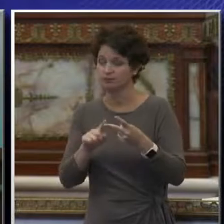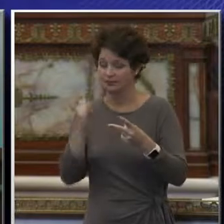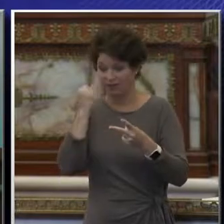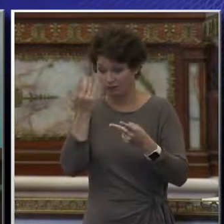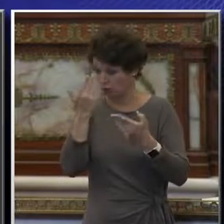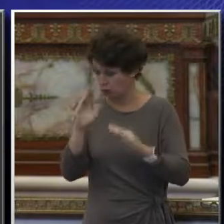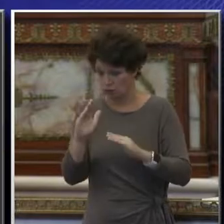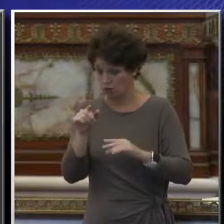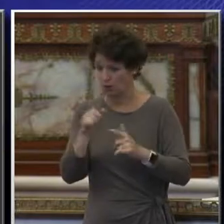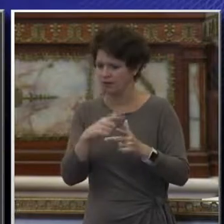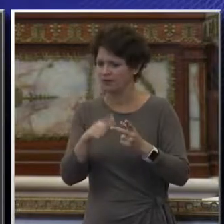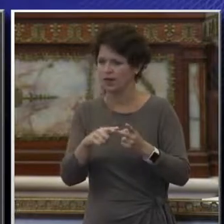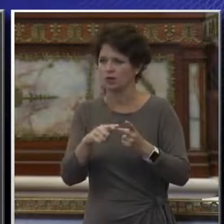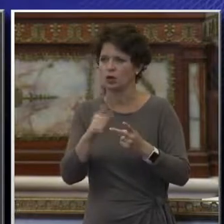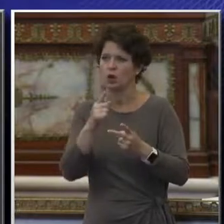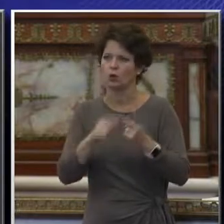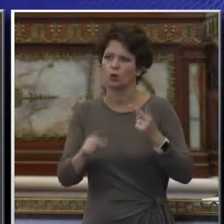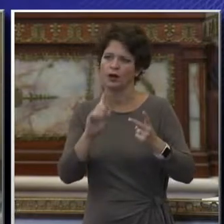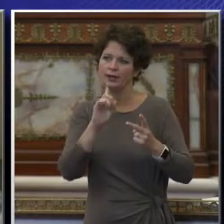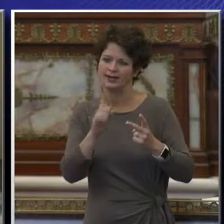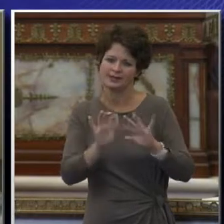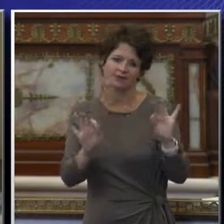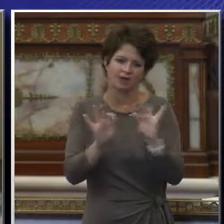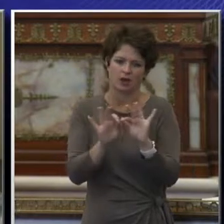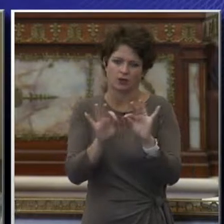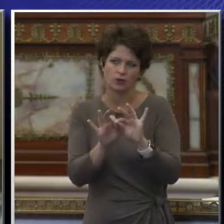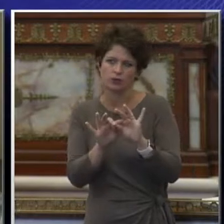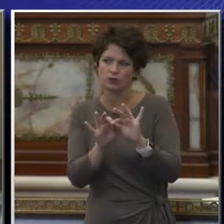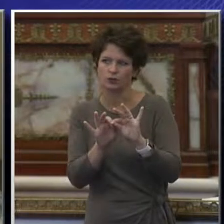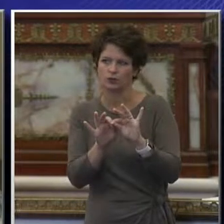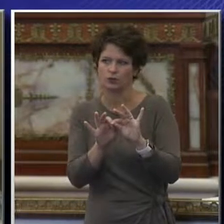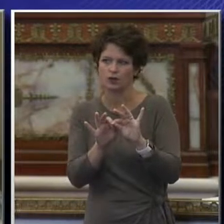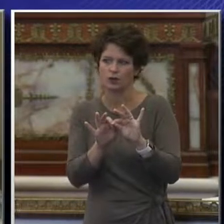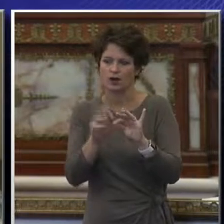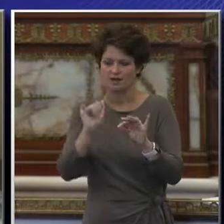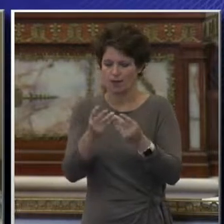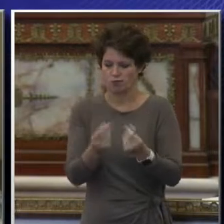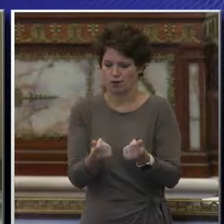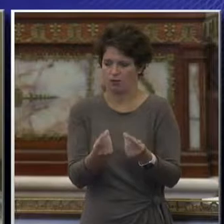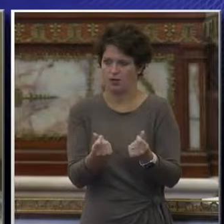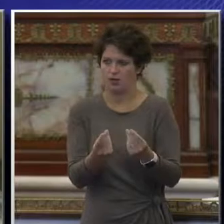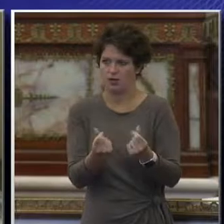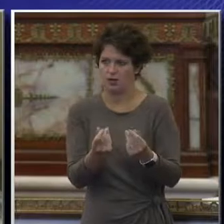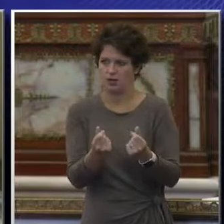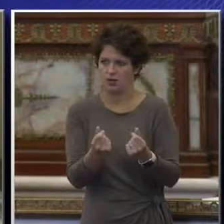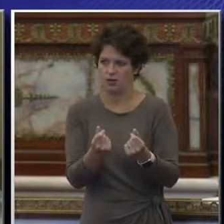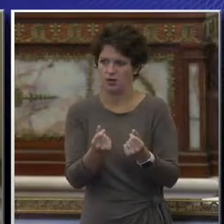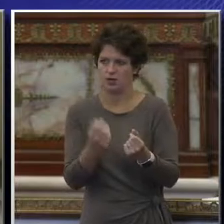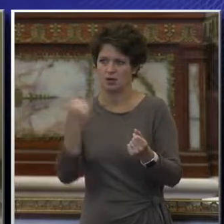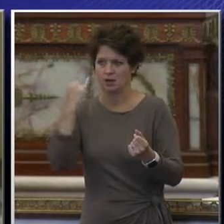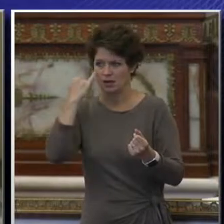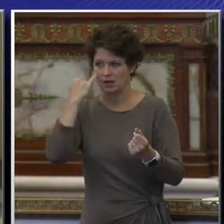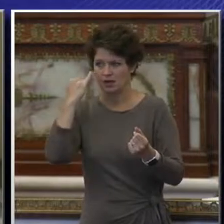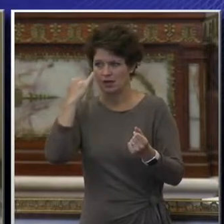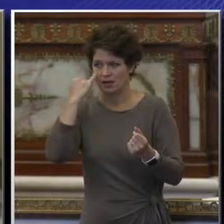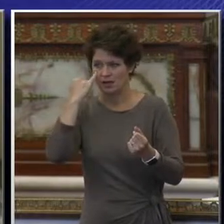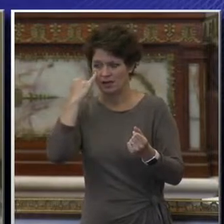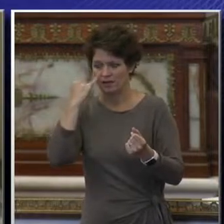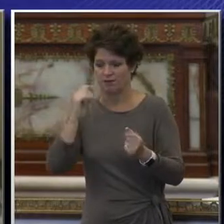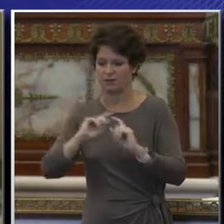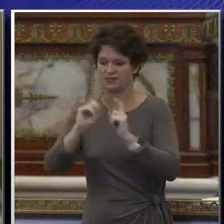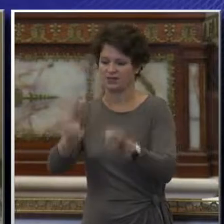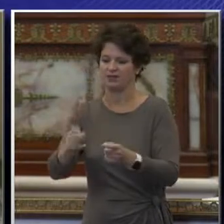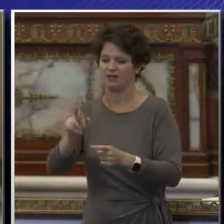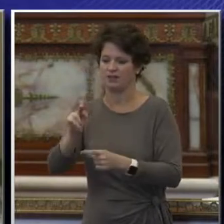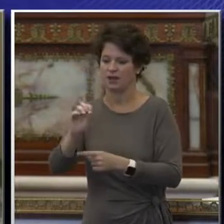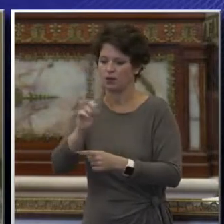know that, then what will be the value of it if it receives KOZ